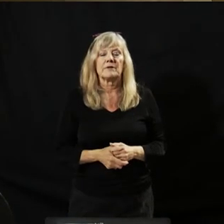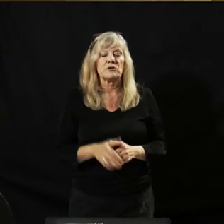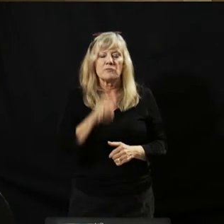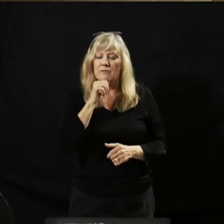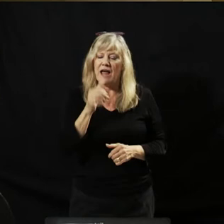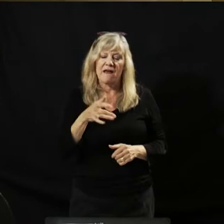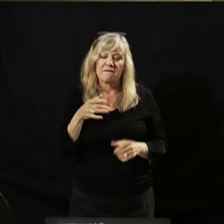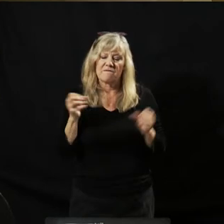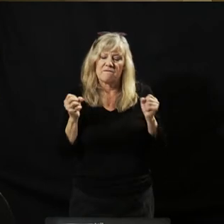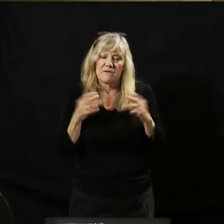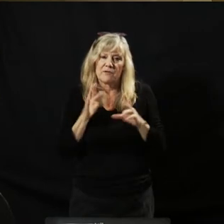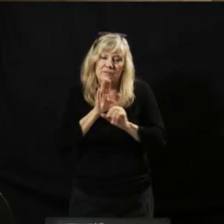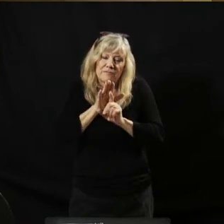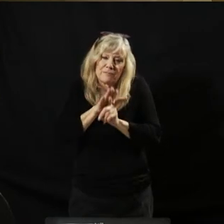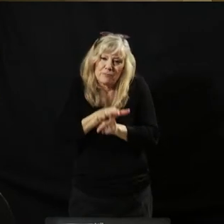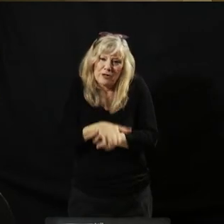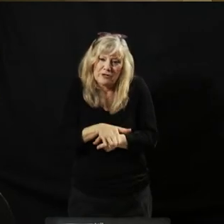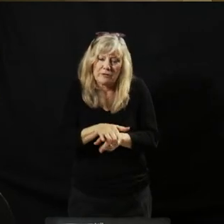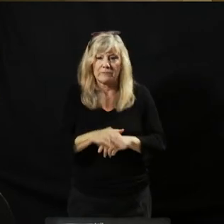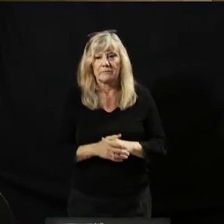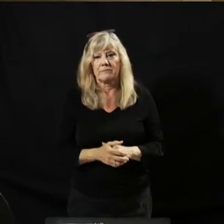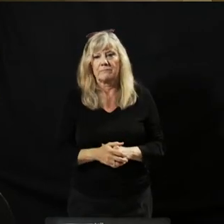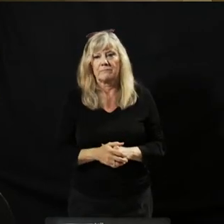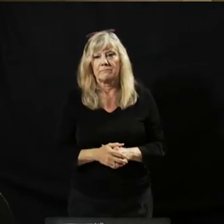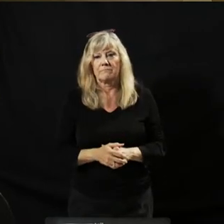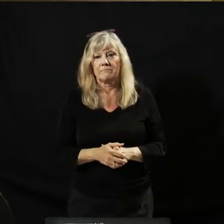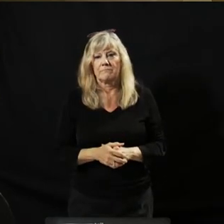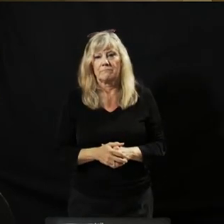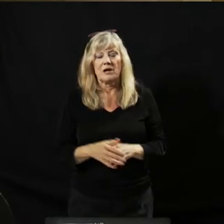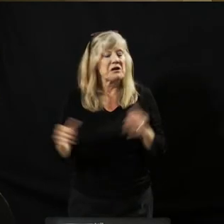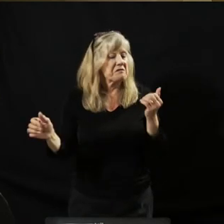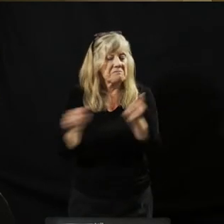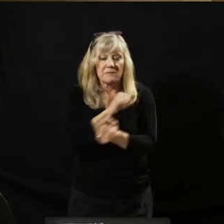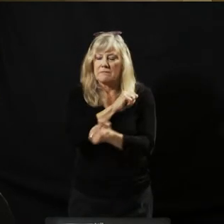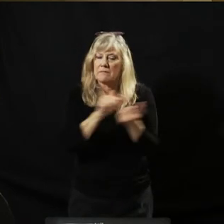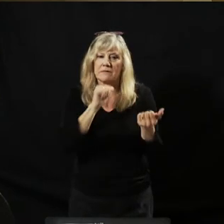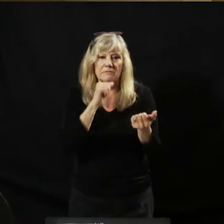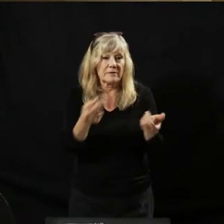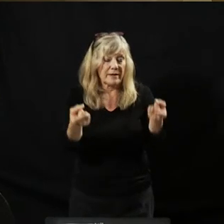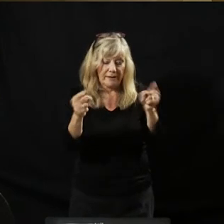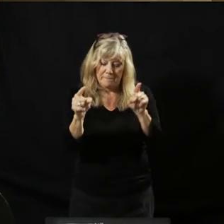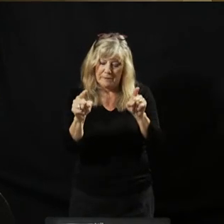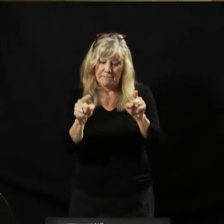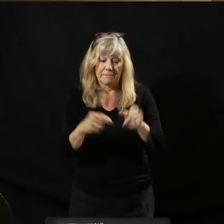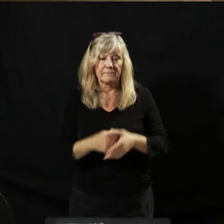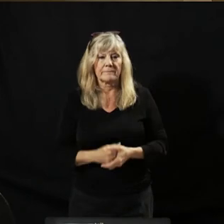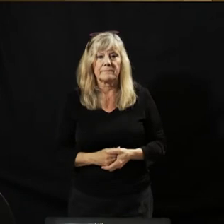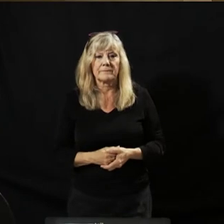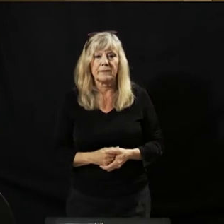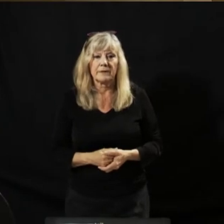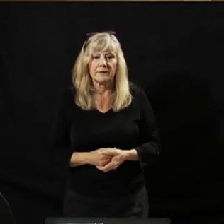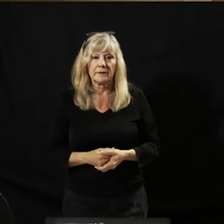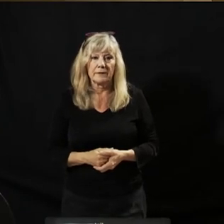oppression, where destruction cannot come near you.